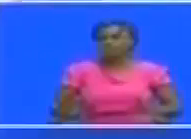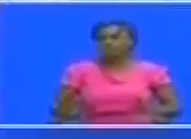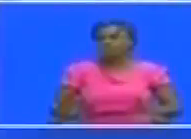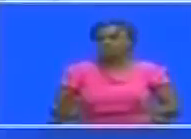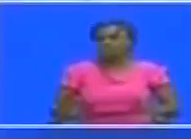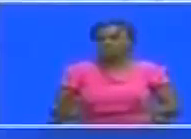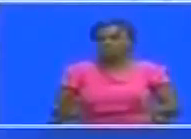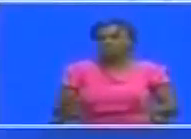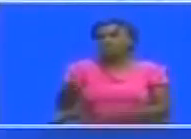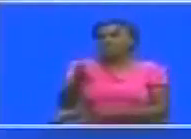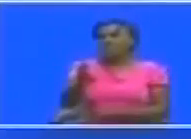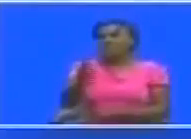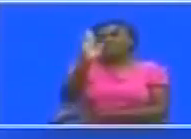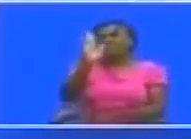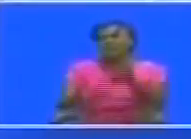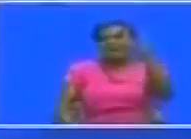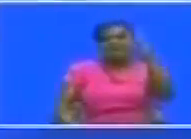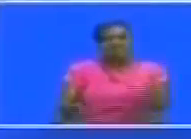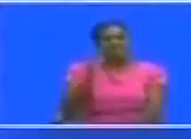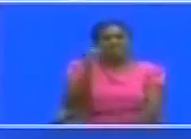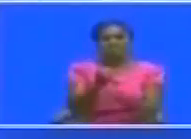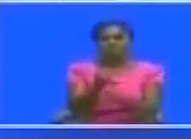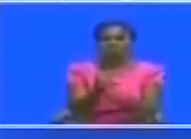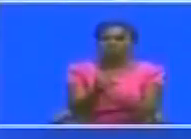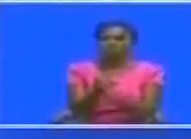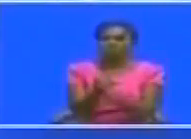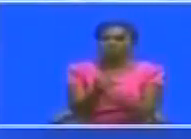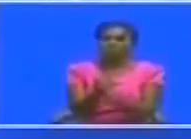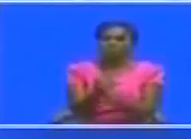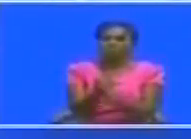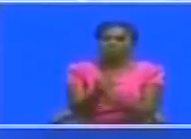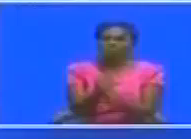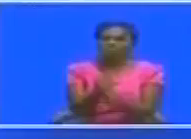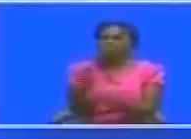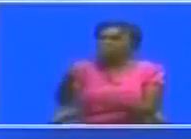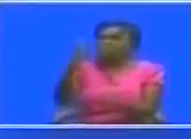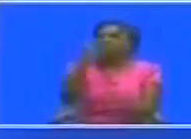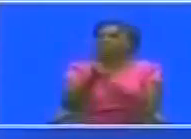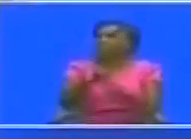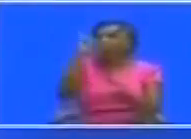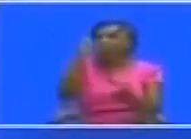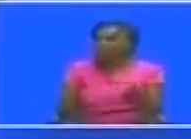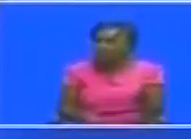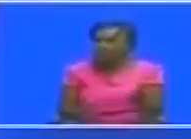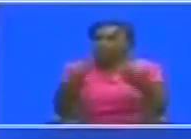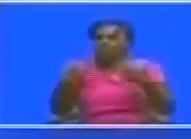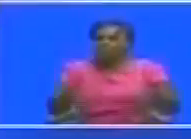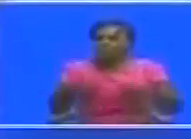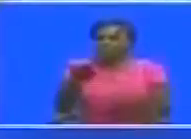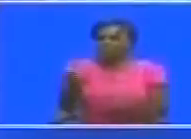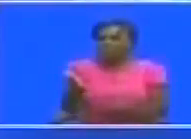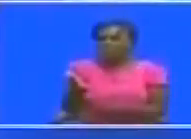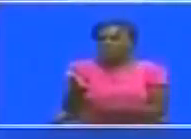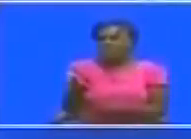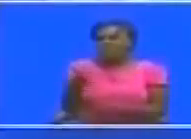those guns. Those guns will do nothing. Nothing. What will he do? What will Mr. Museveni do? If 1 million people or 100,000 people